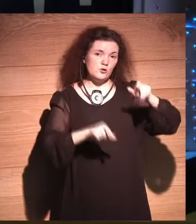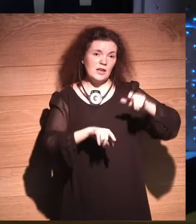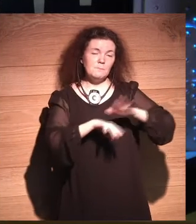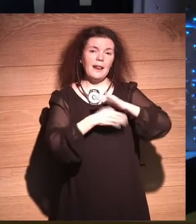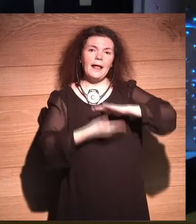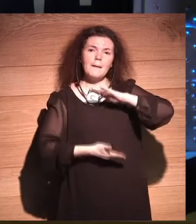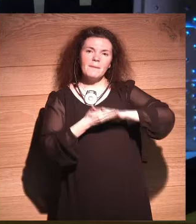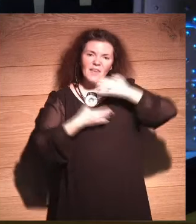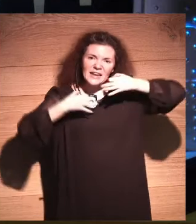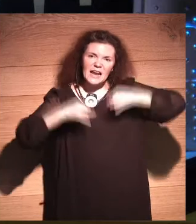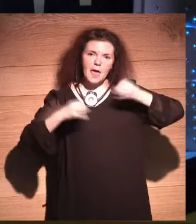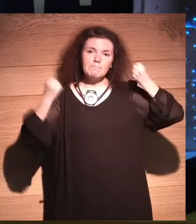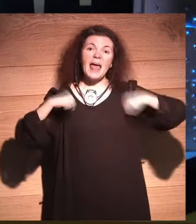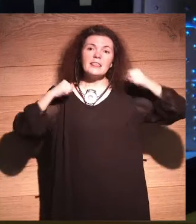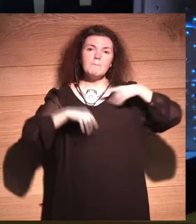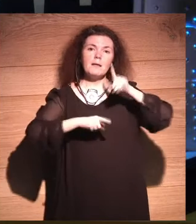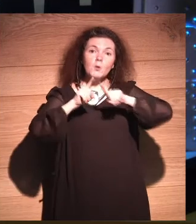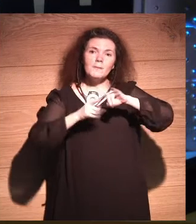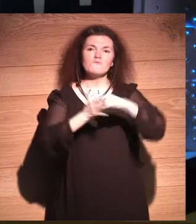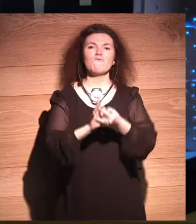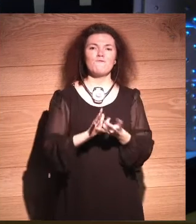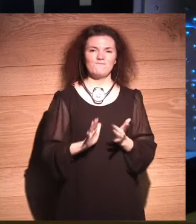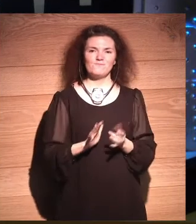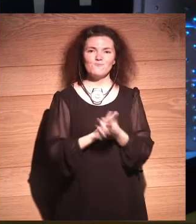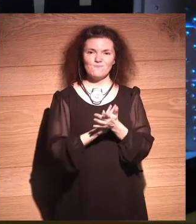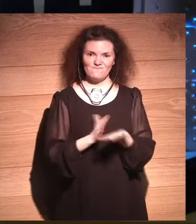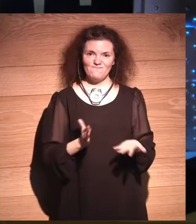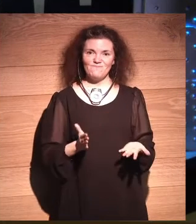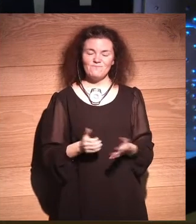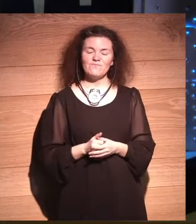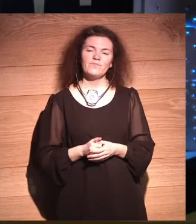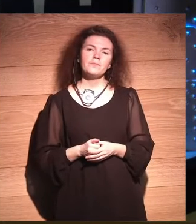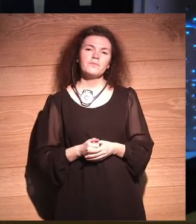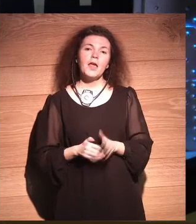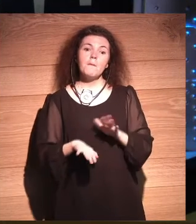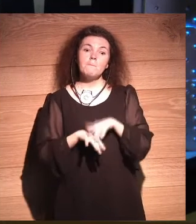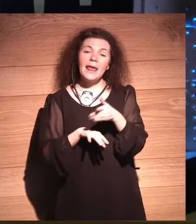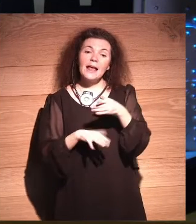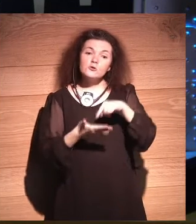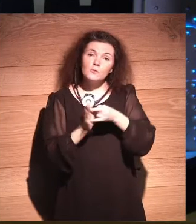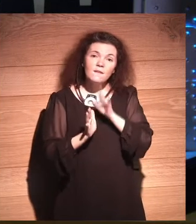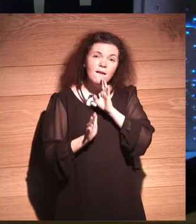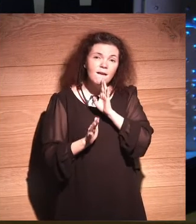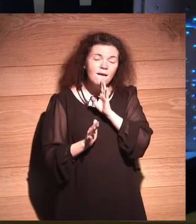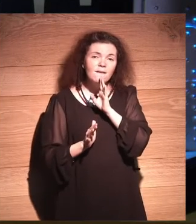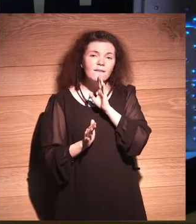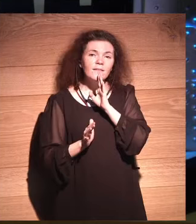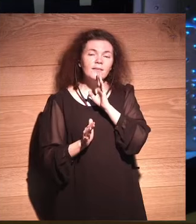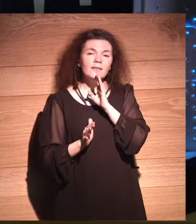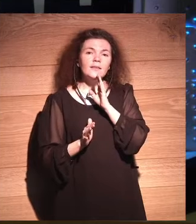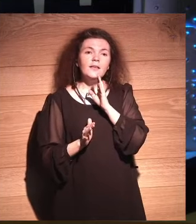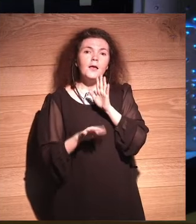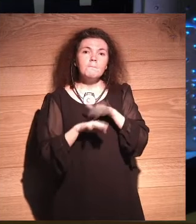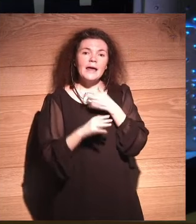challenge that I think we have to confront, which is that into this gap are coming plenty of companies who make